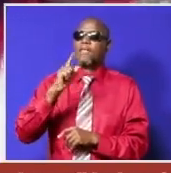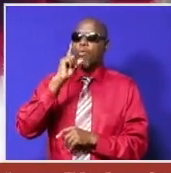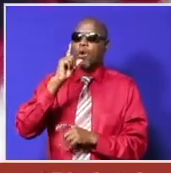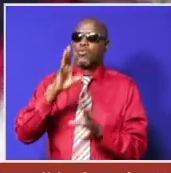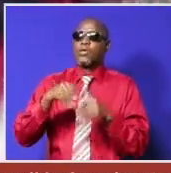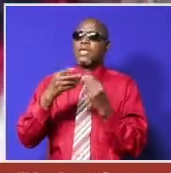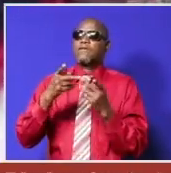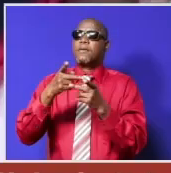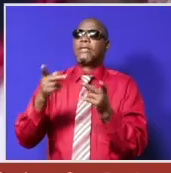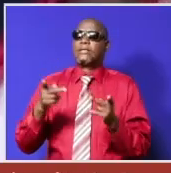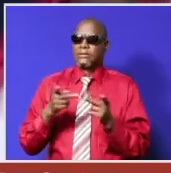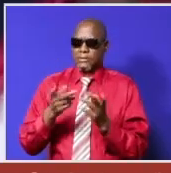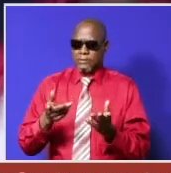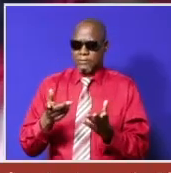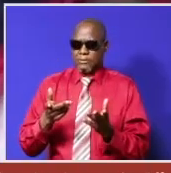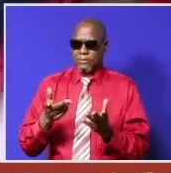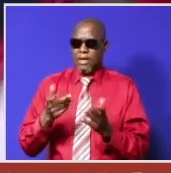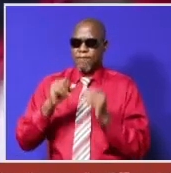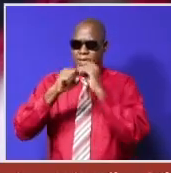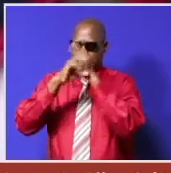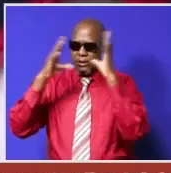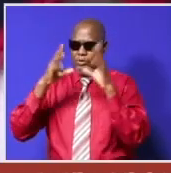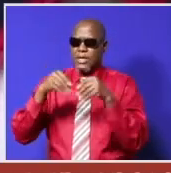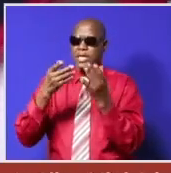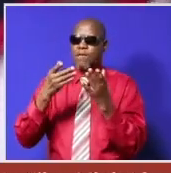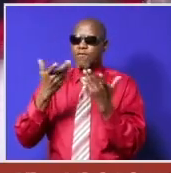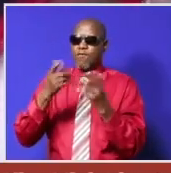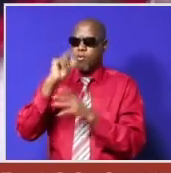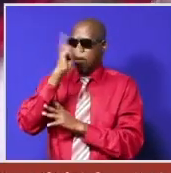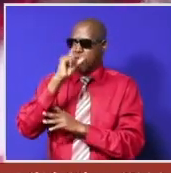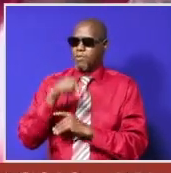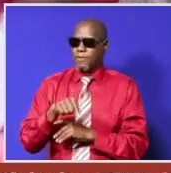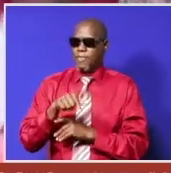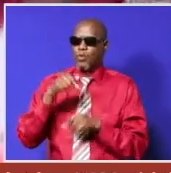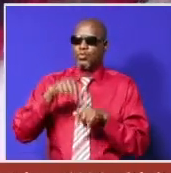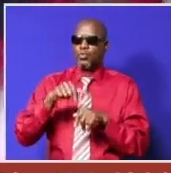Leave alone that, I'm the one who gave them a vision for Nairobi. And today,